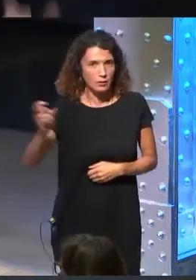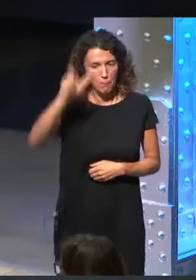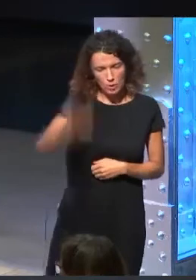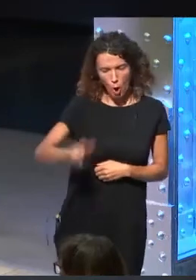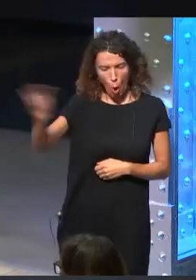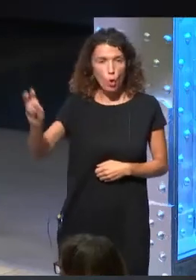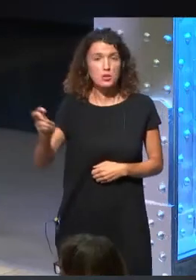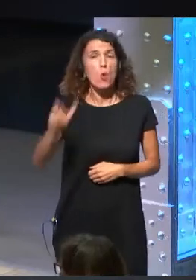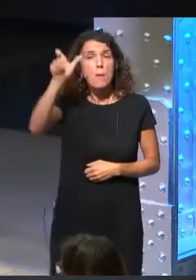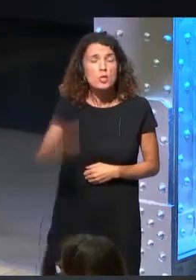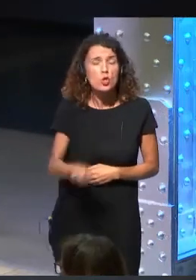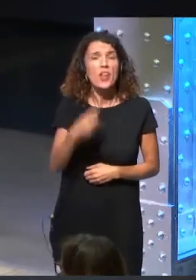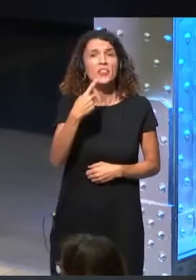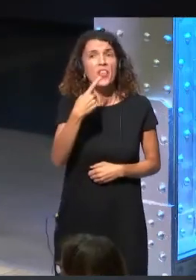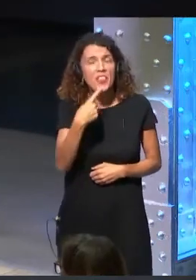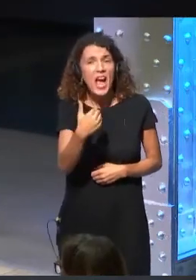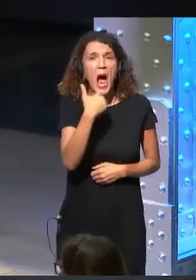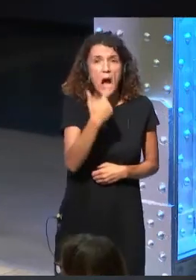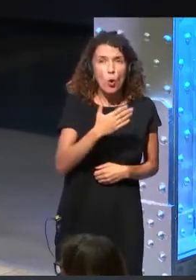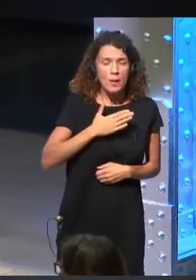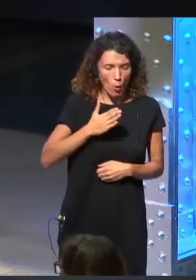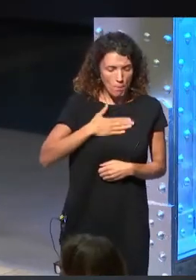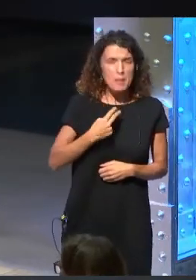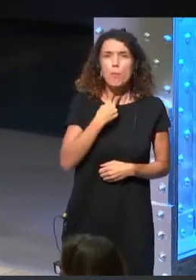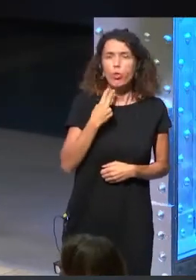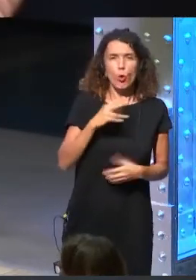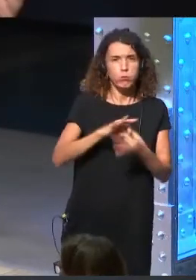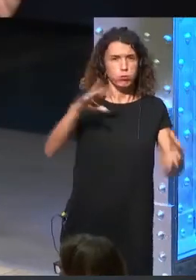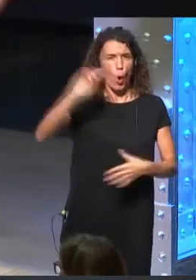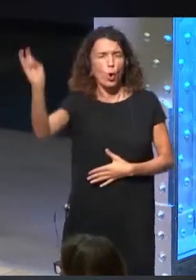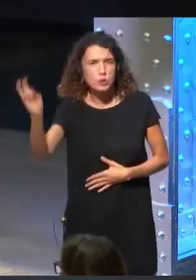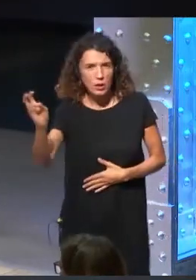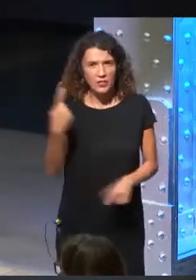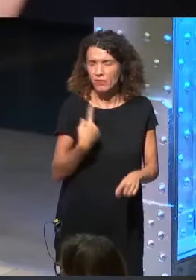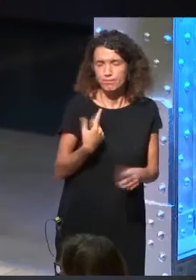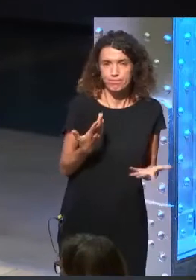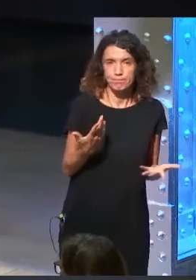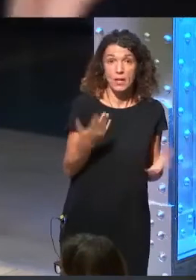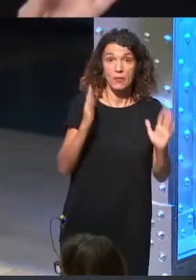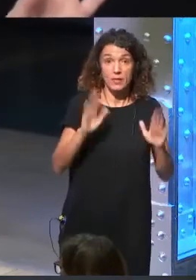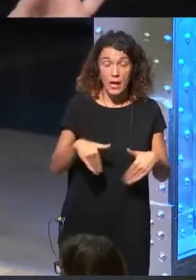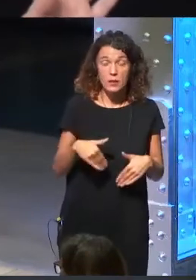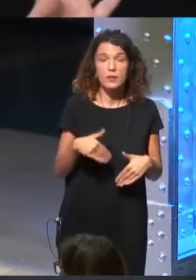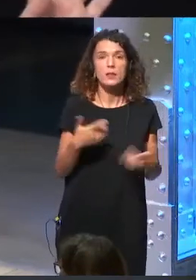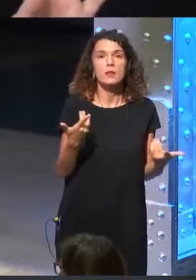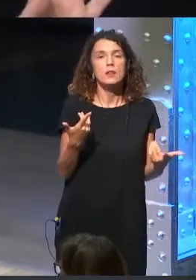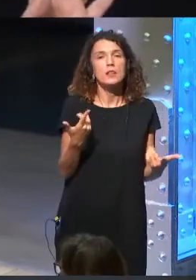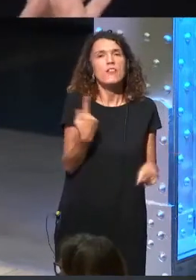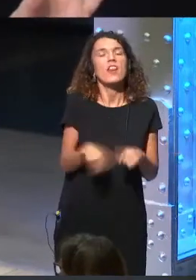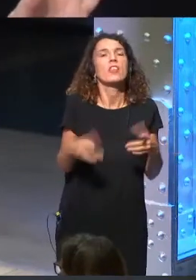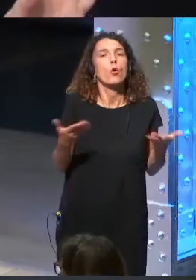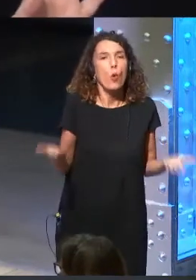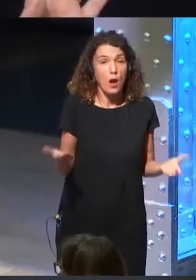that didn't belong to me. And the noticeable difference, and what has gone on forever